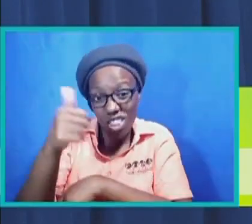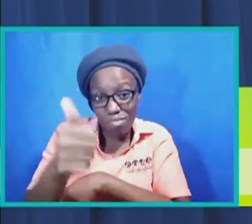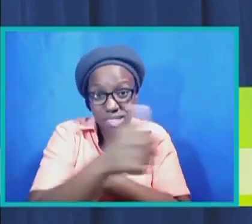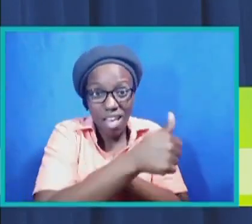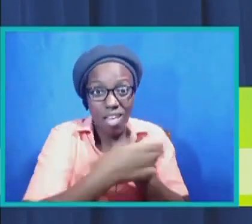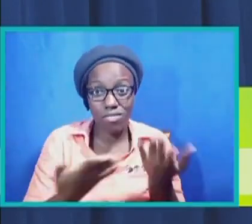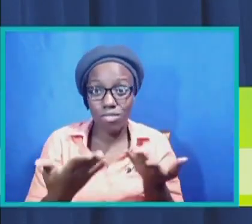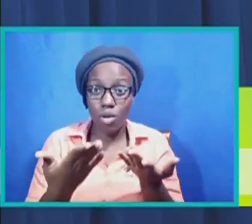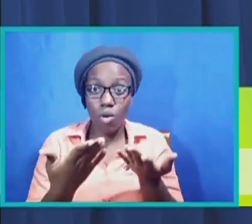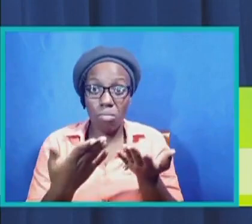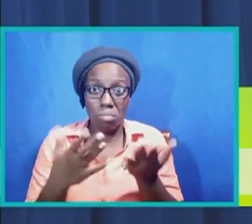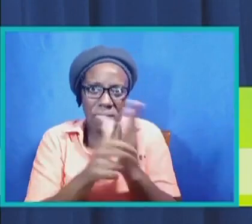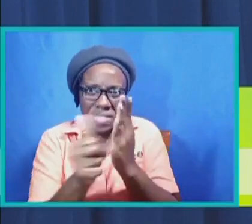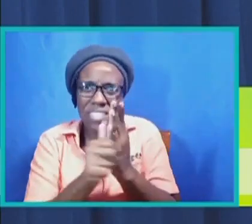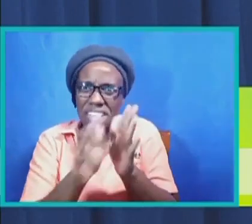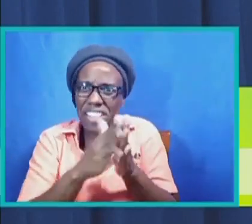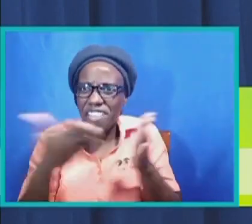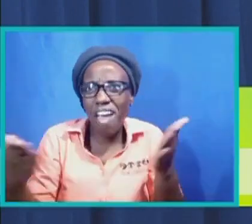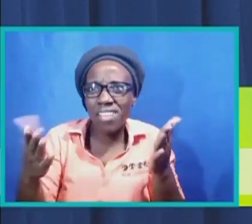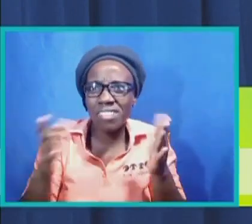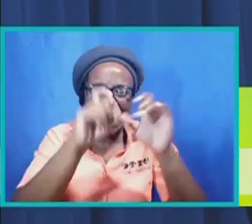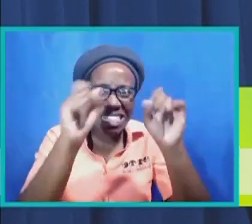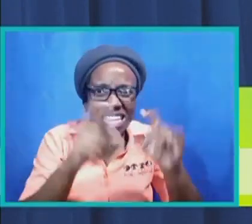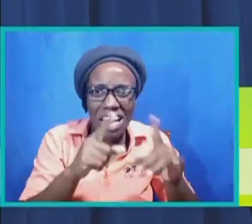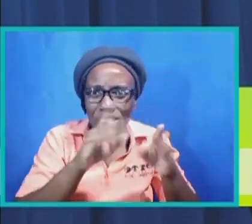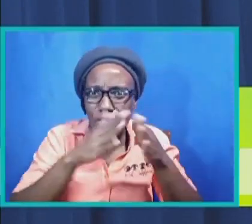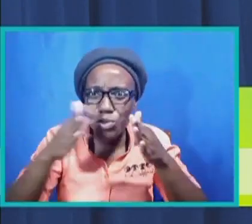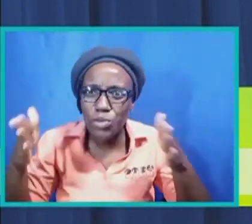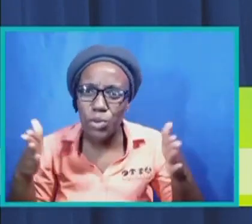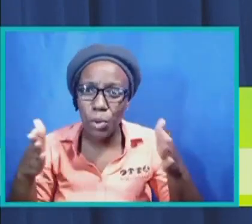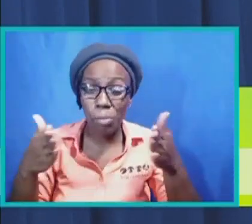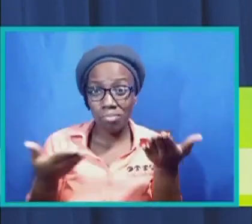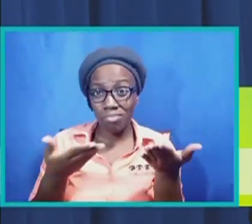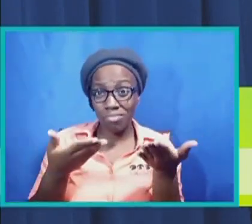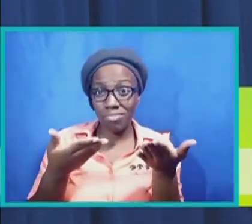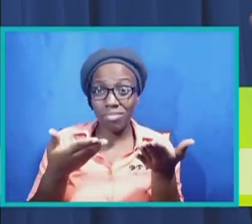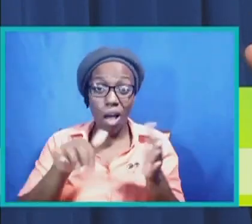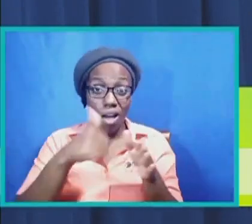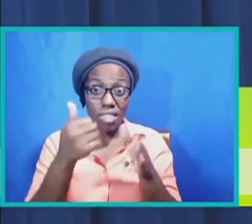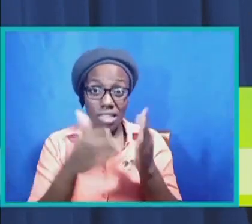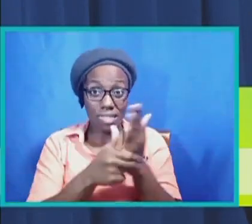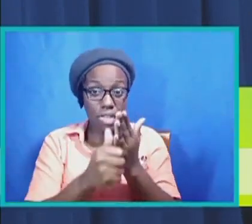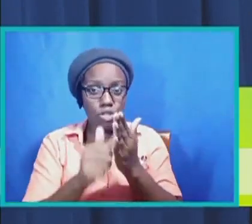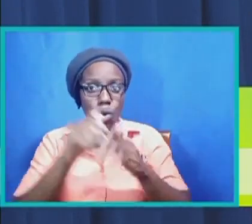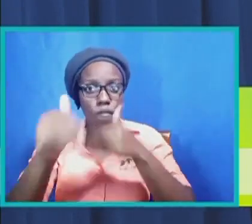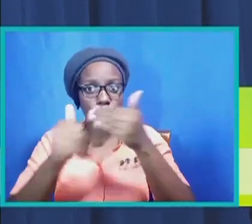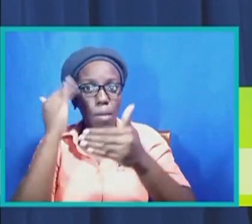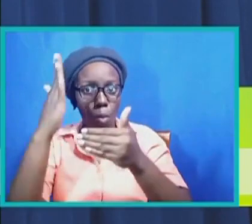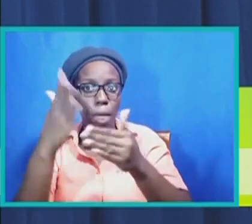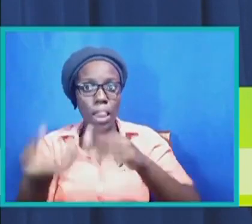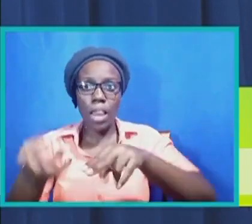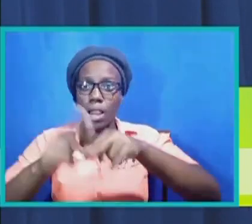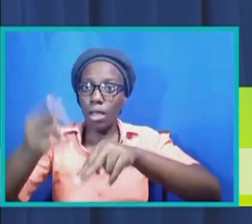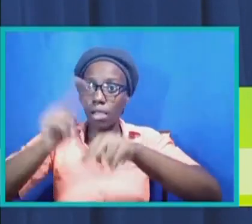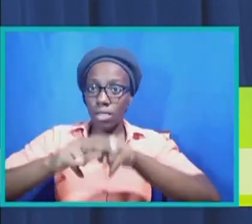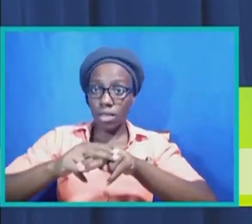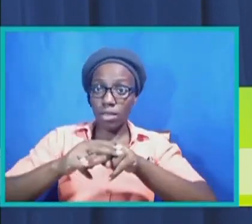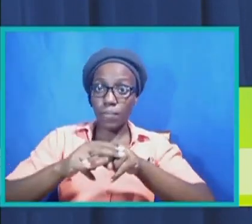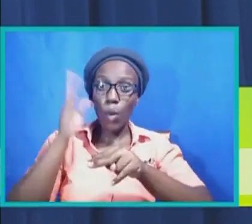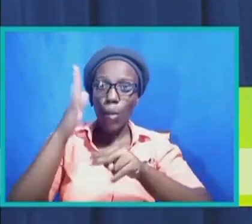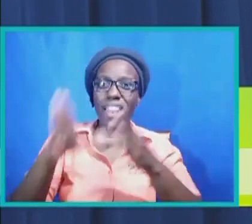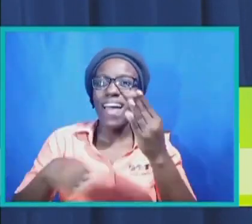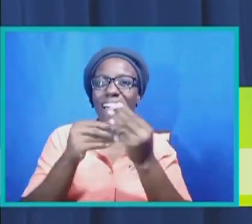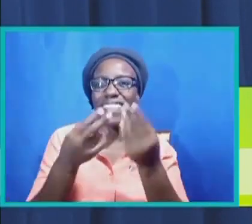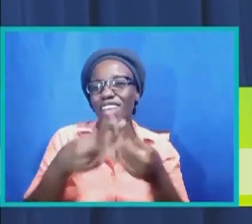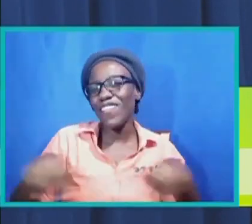conditions, experimenting with it, taking measurements. So the other skills were being developed, and you're adding to that the value of vegetables as